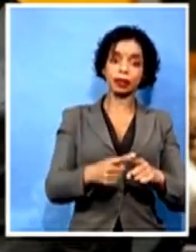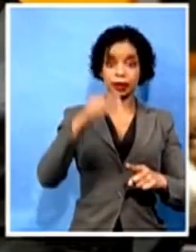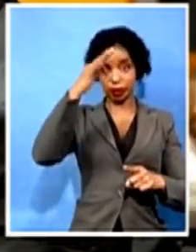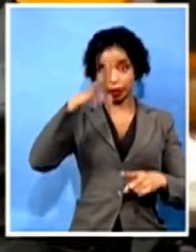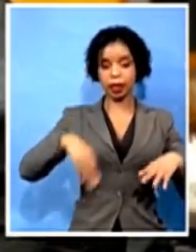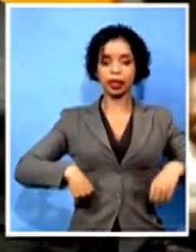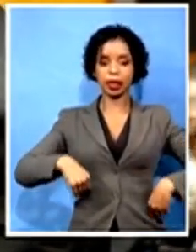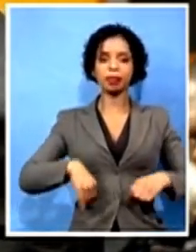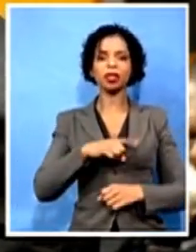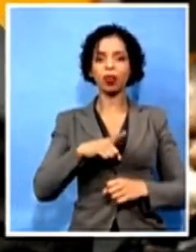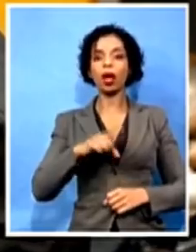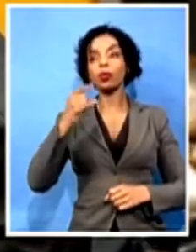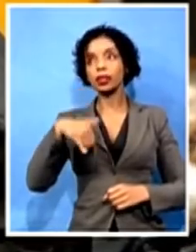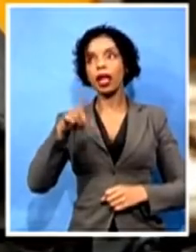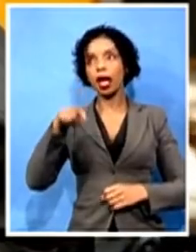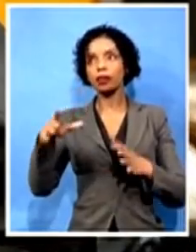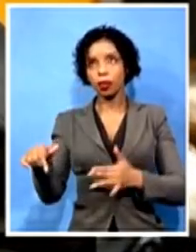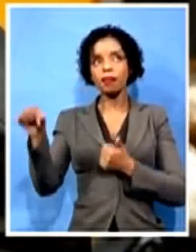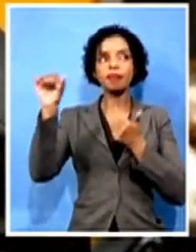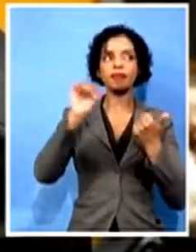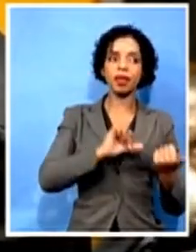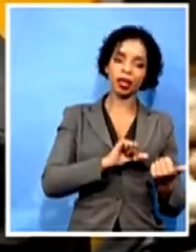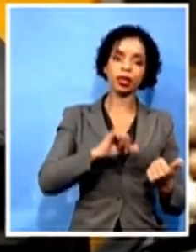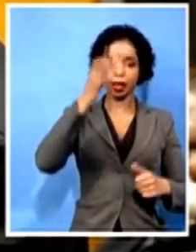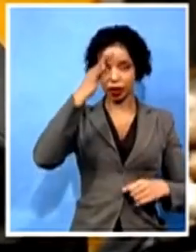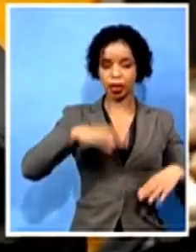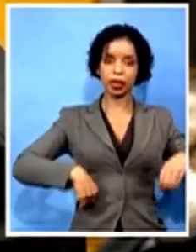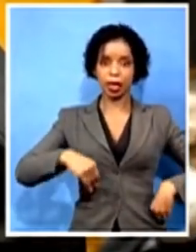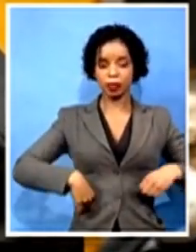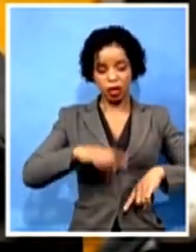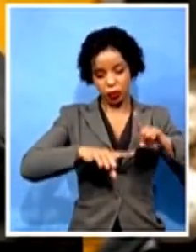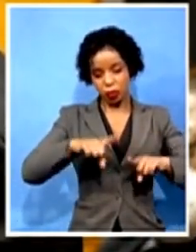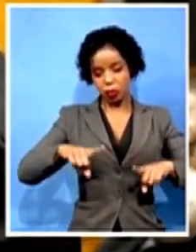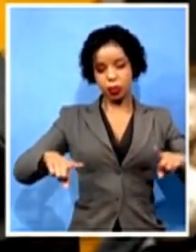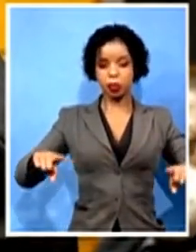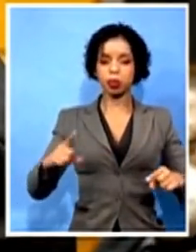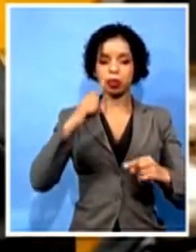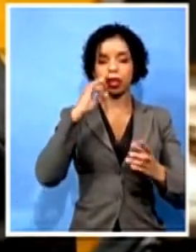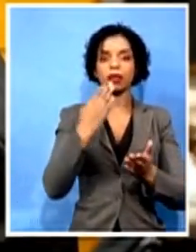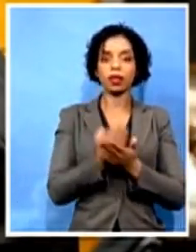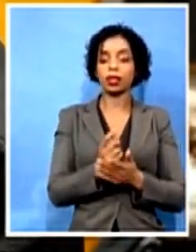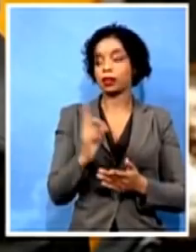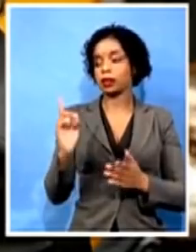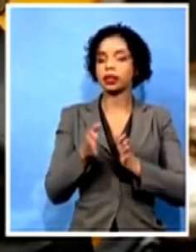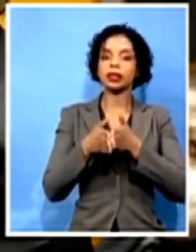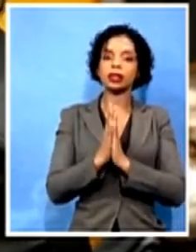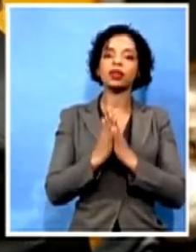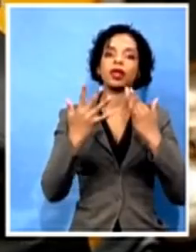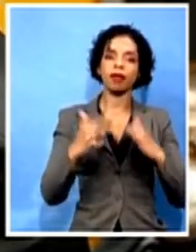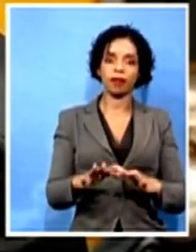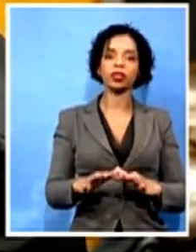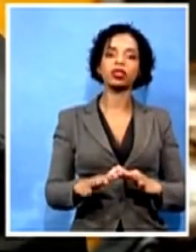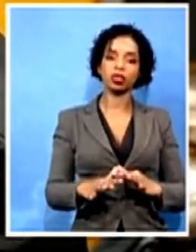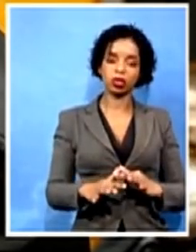various applications and various other evidence that Mr. Agrizzi is requested to give before the Honourable Deputy Chief Justice.